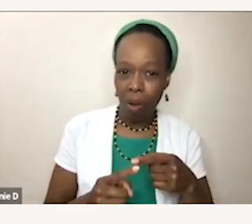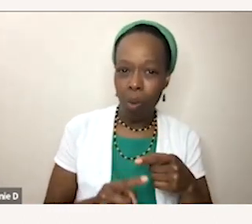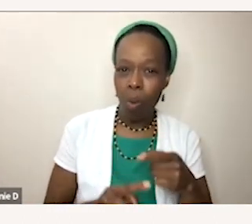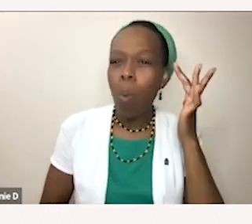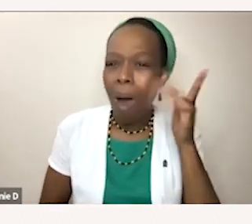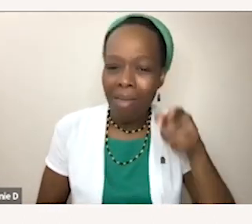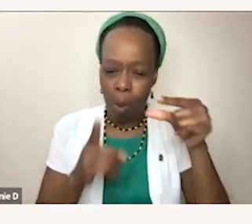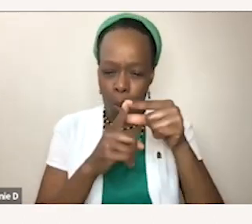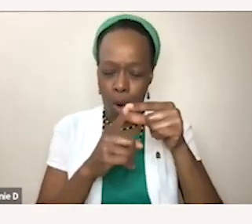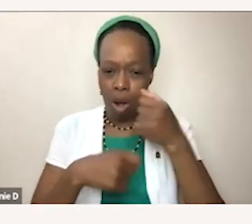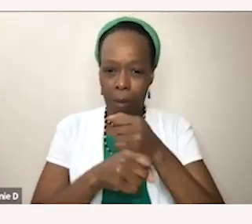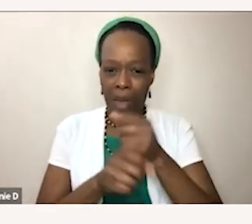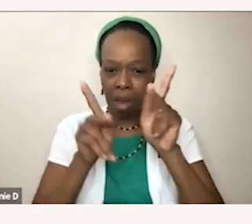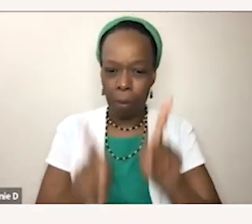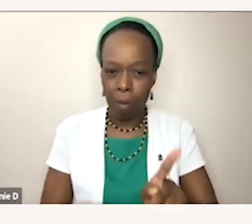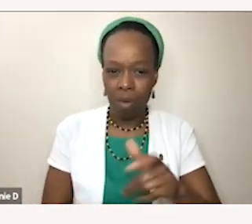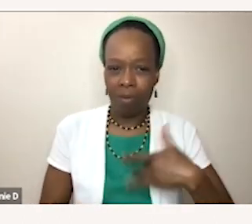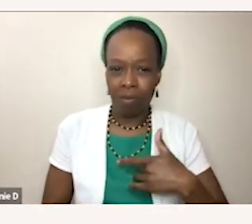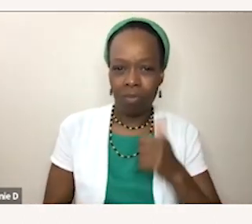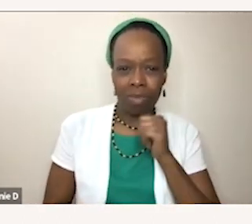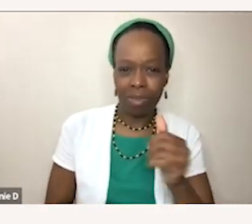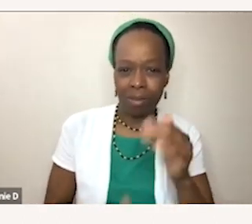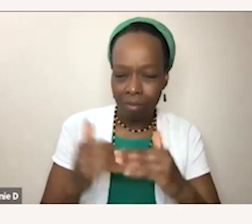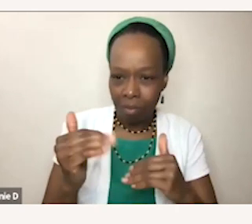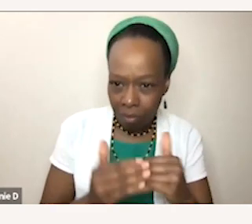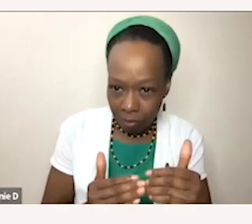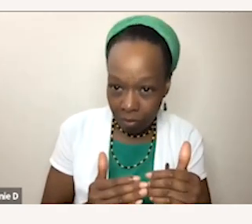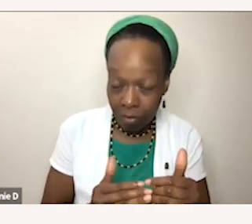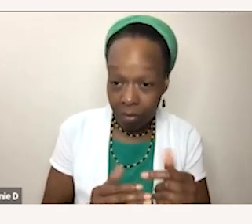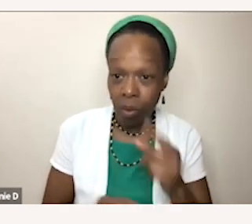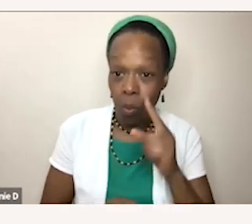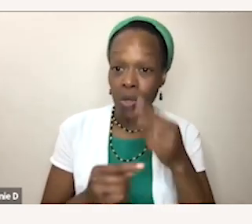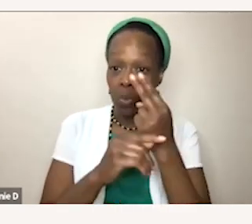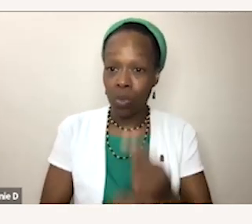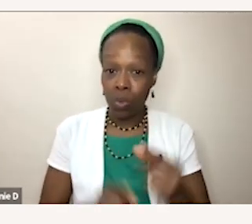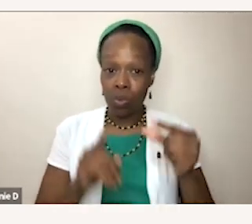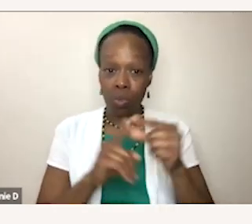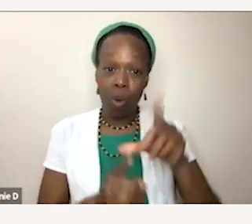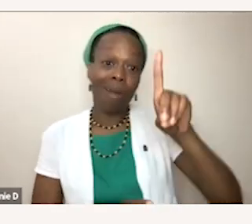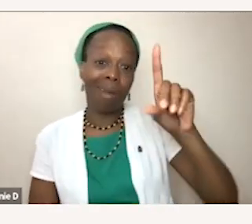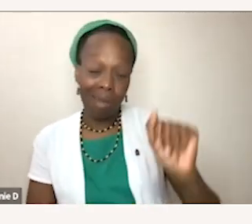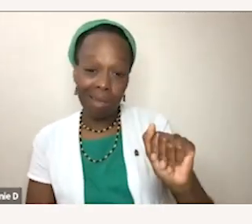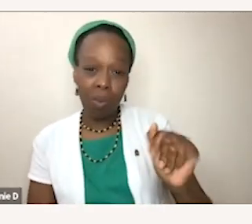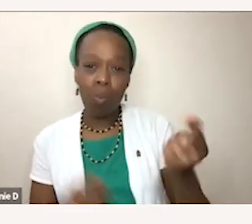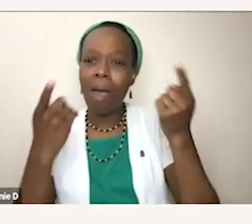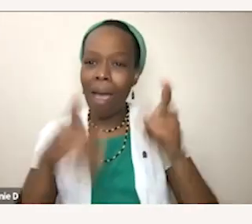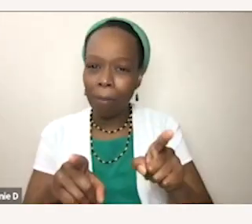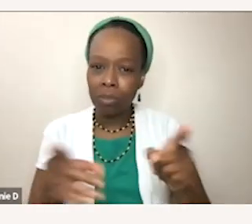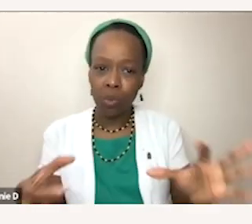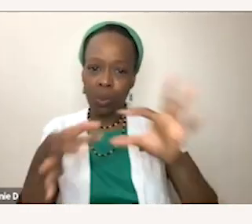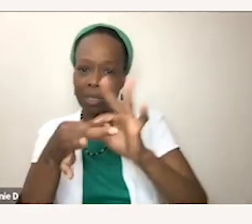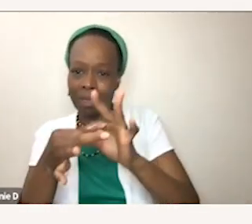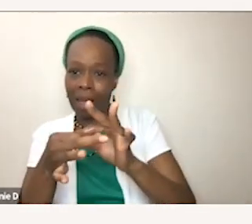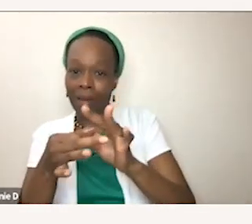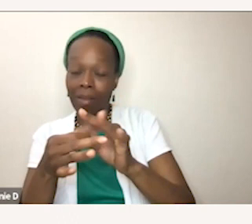uncomfortable? Using the word disability actually connects the disabled population and people to a community and a culture, and it is